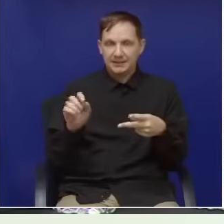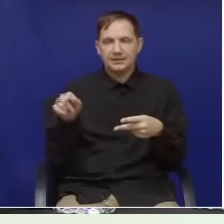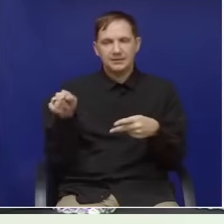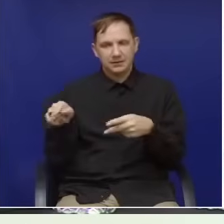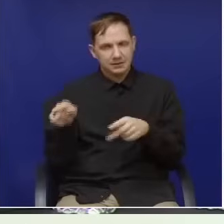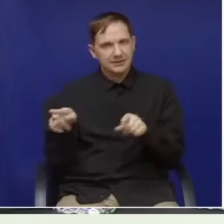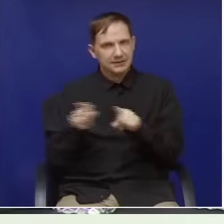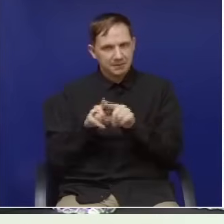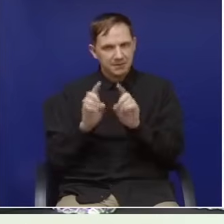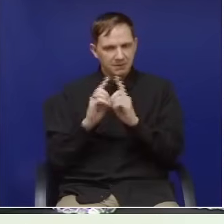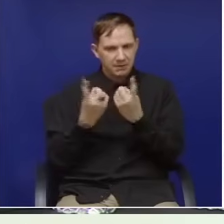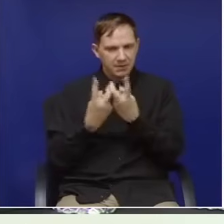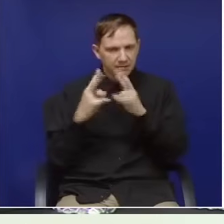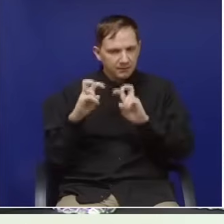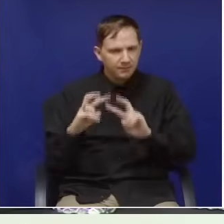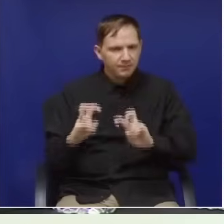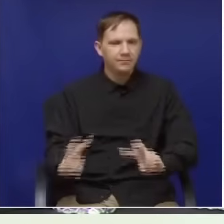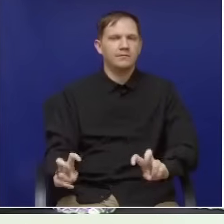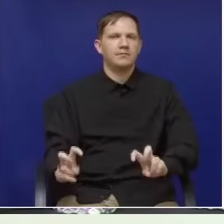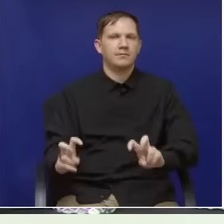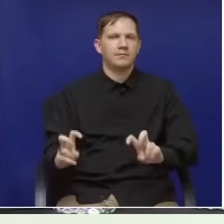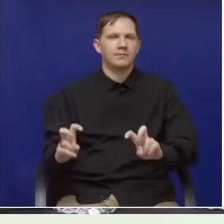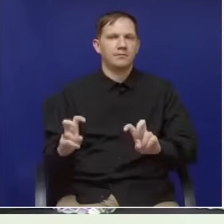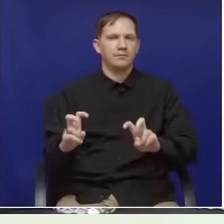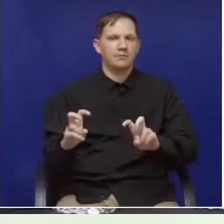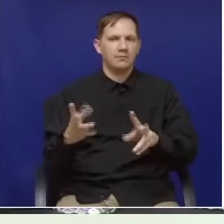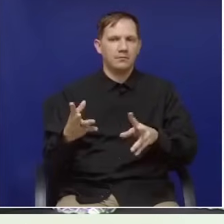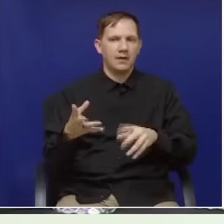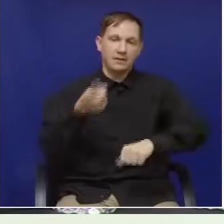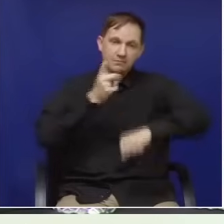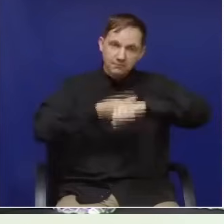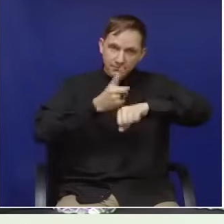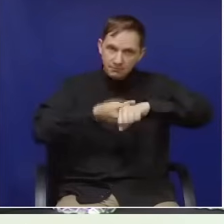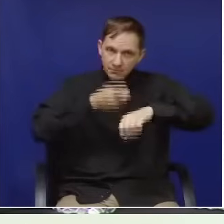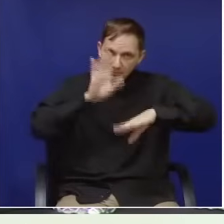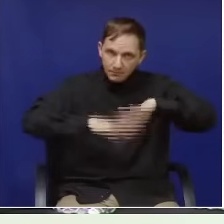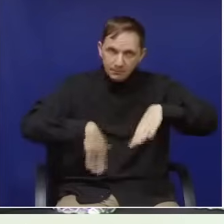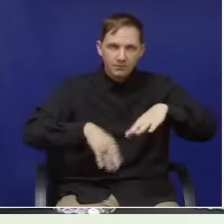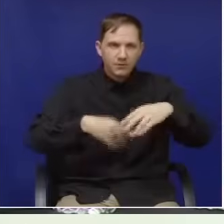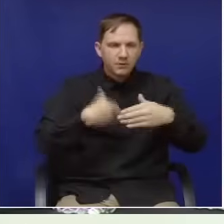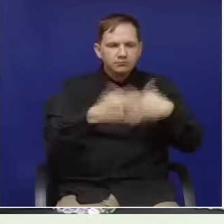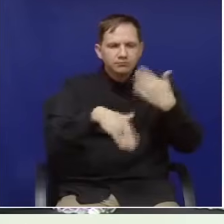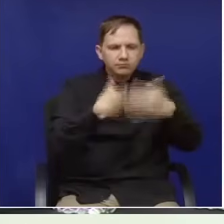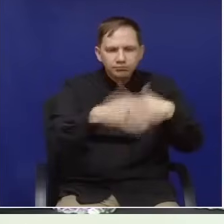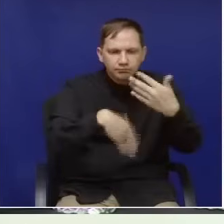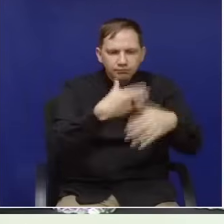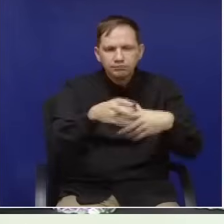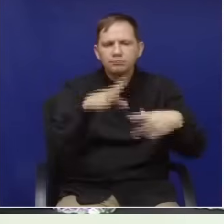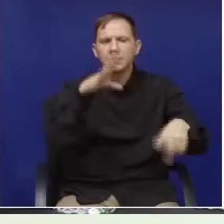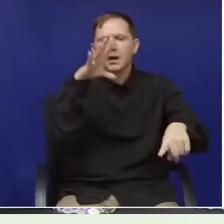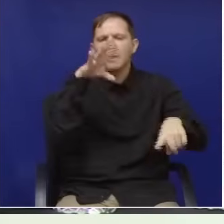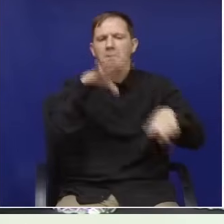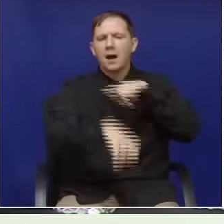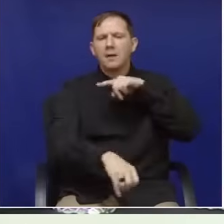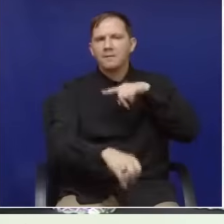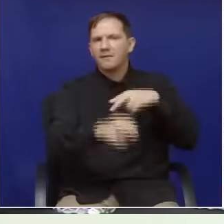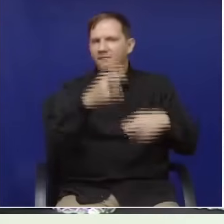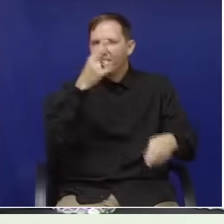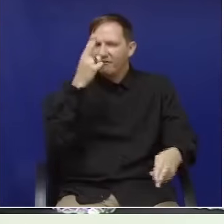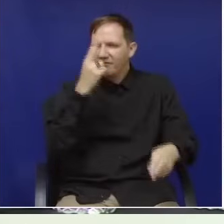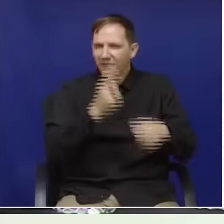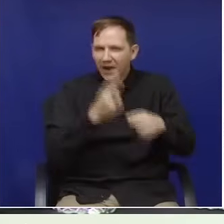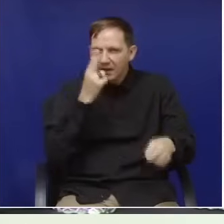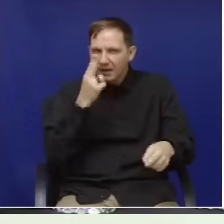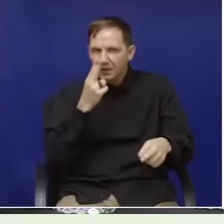departmental investigation was undertaken and disciplinary action was pursued. Upon finalization of the